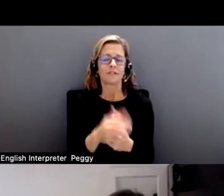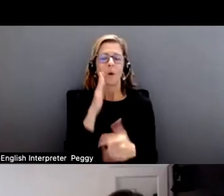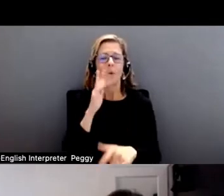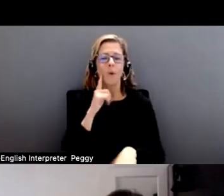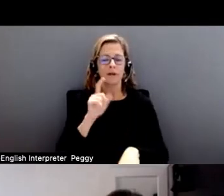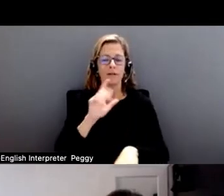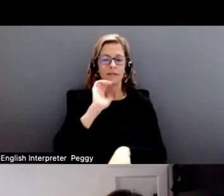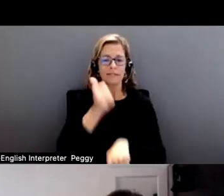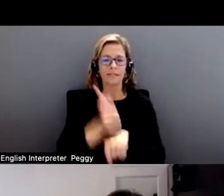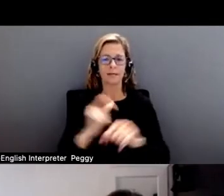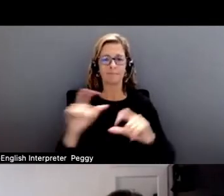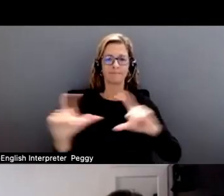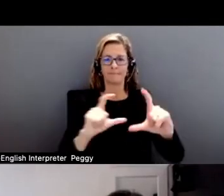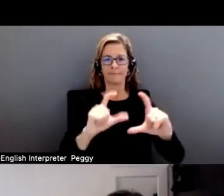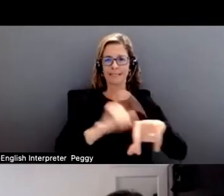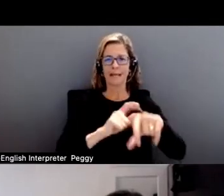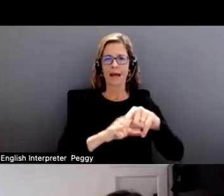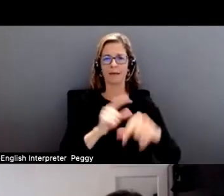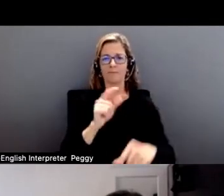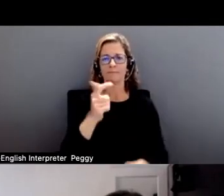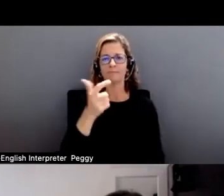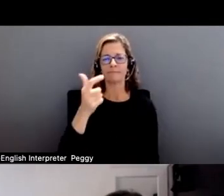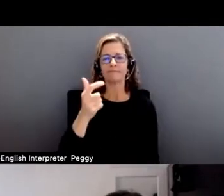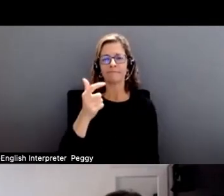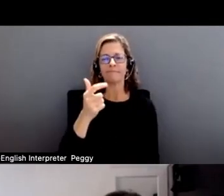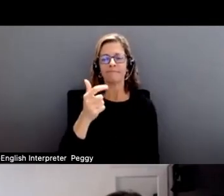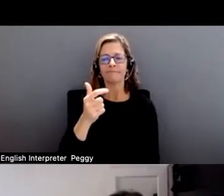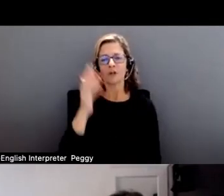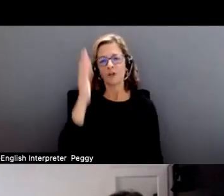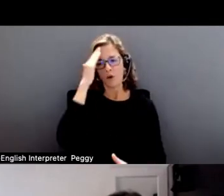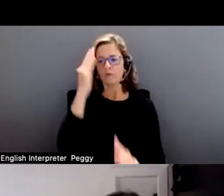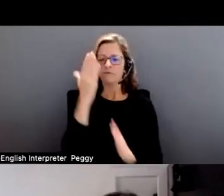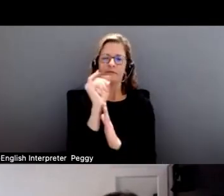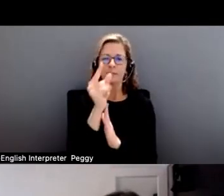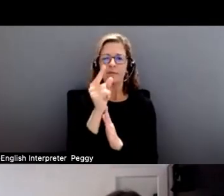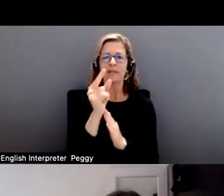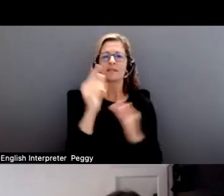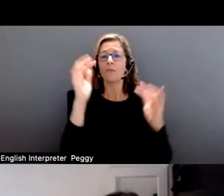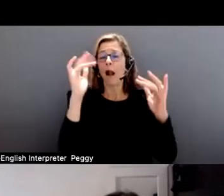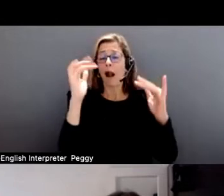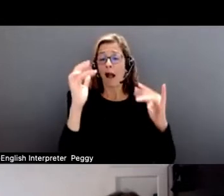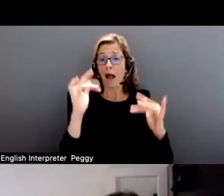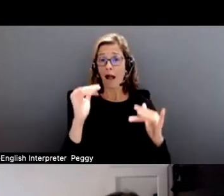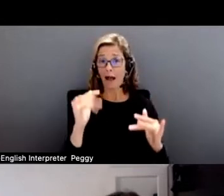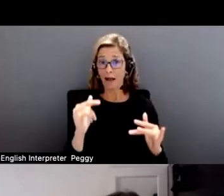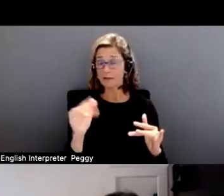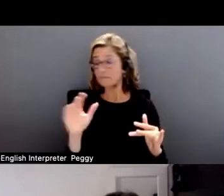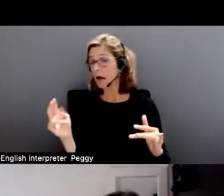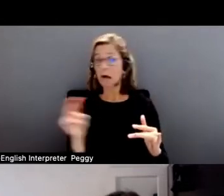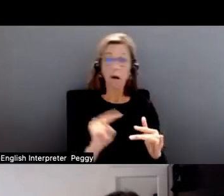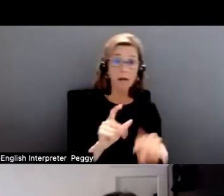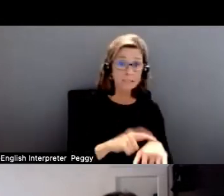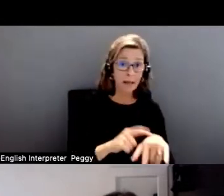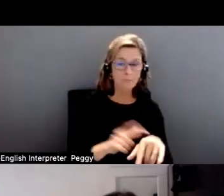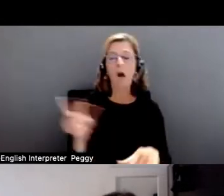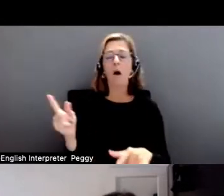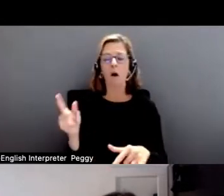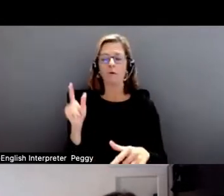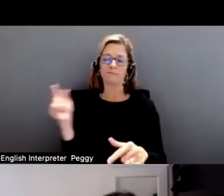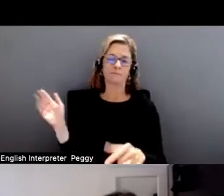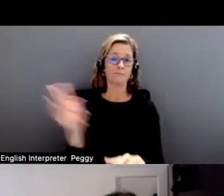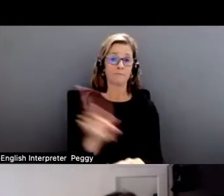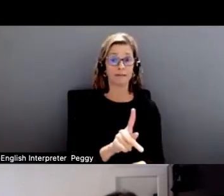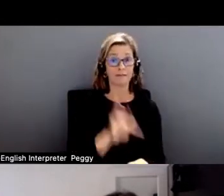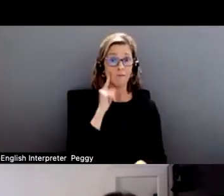will have that on the screen, but it will allow you to kind of walk away, do whatever you need to do, and then sort of see how much time you have left. So, okay with